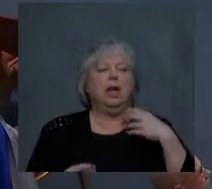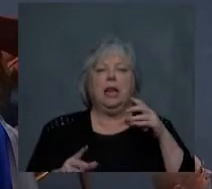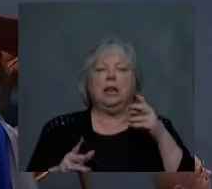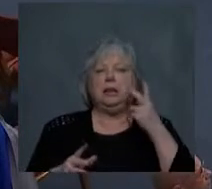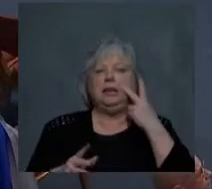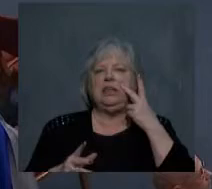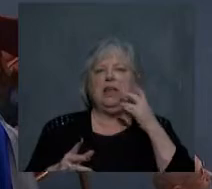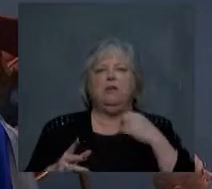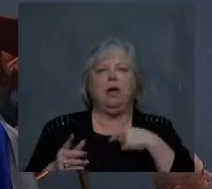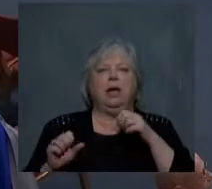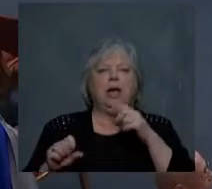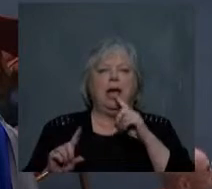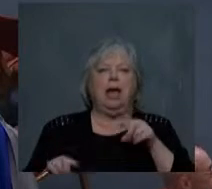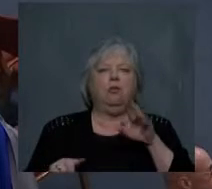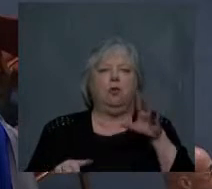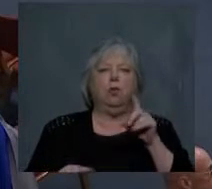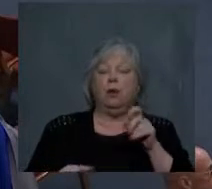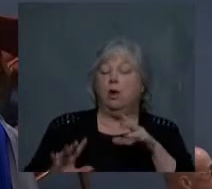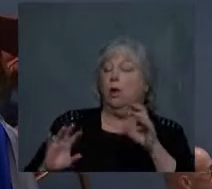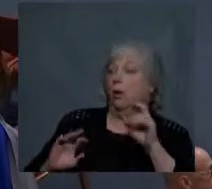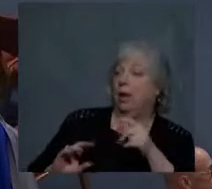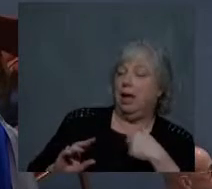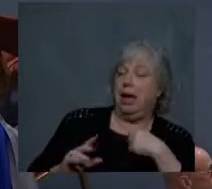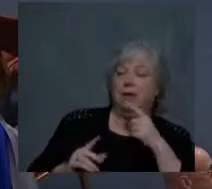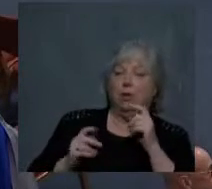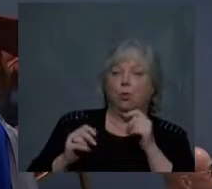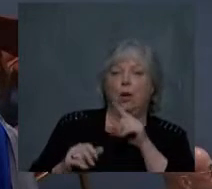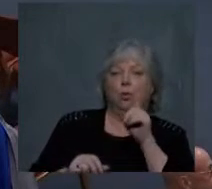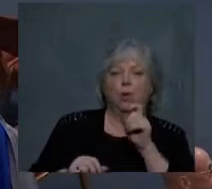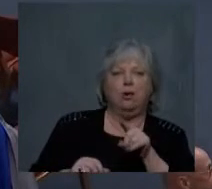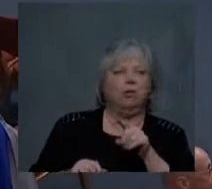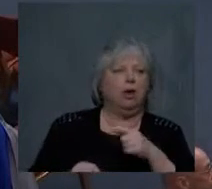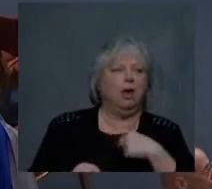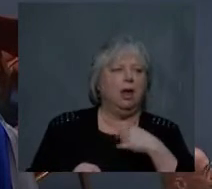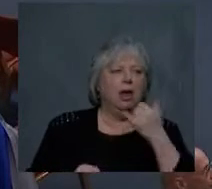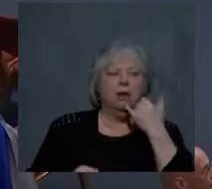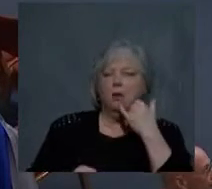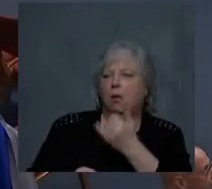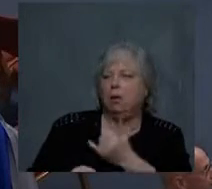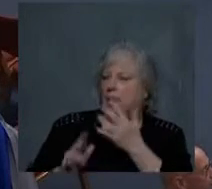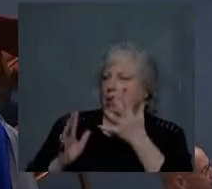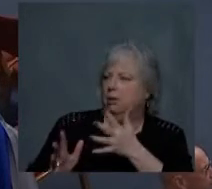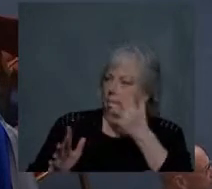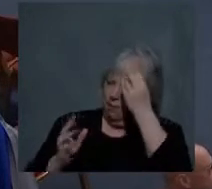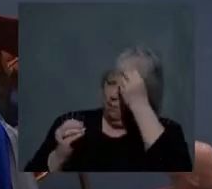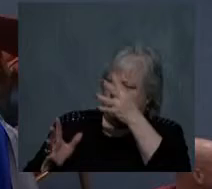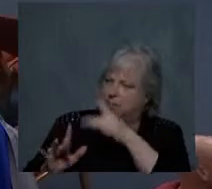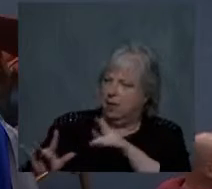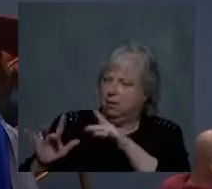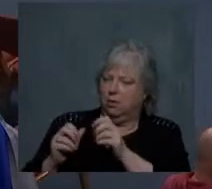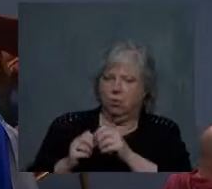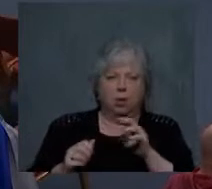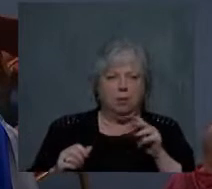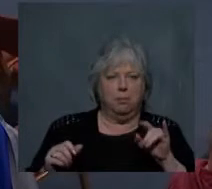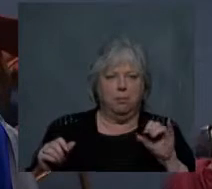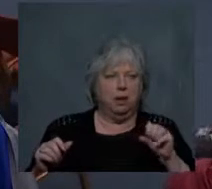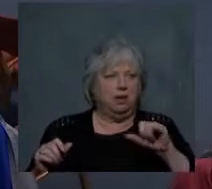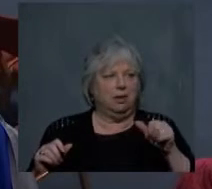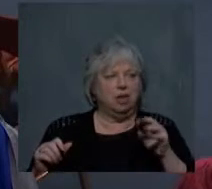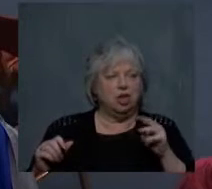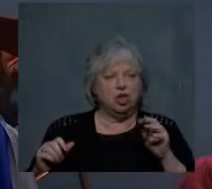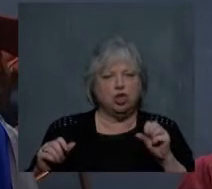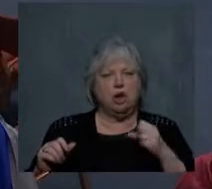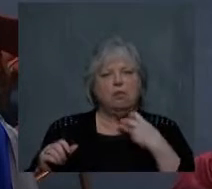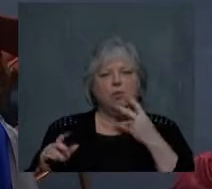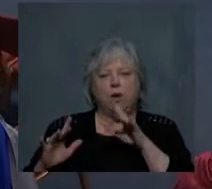then. Okay. Okay. And I just have a question, Yeah. real quickly. I called in and left a message with Ms. James' voicemail